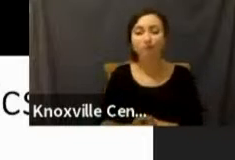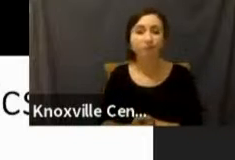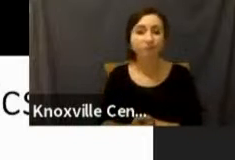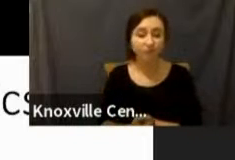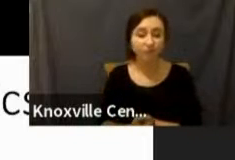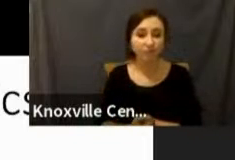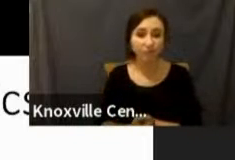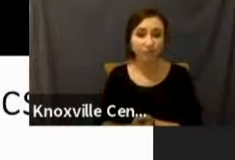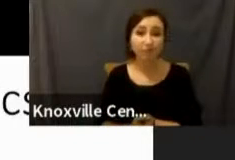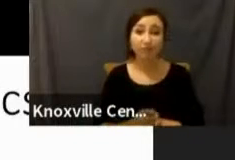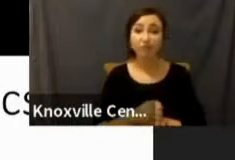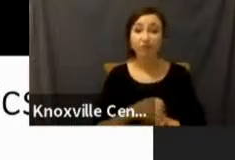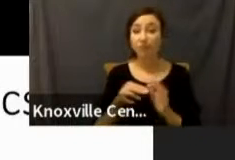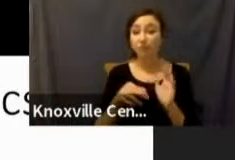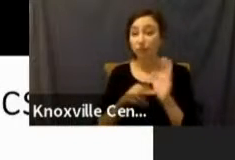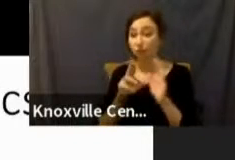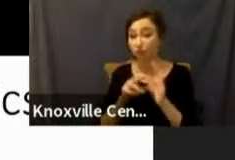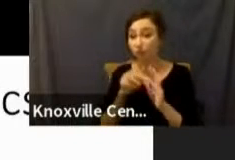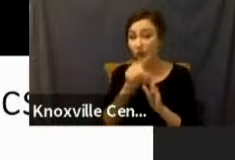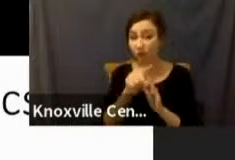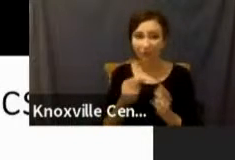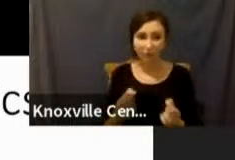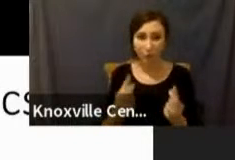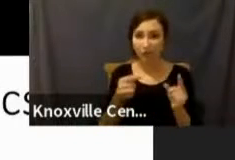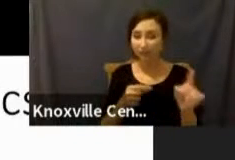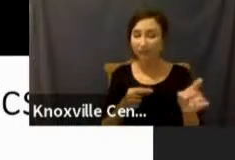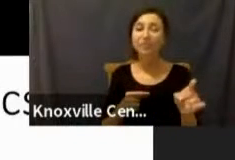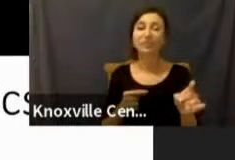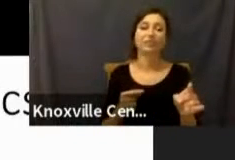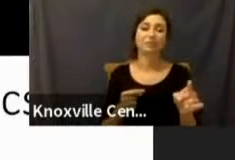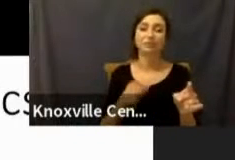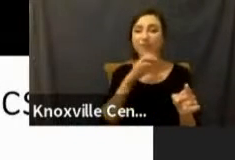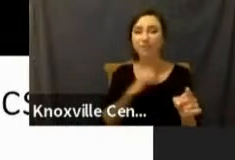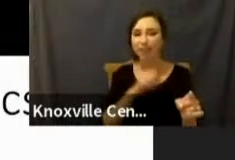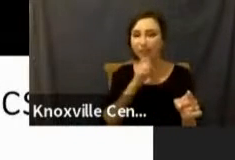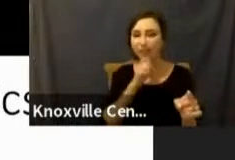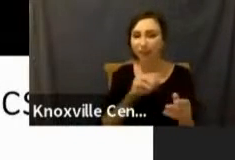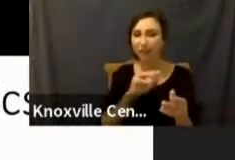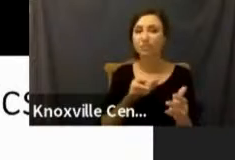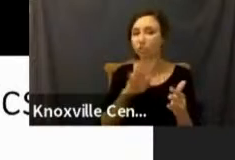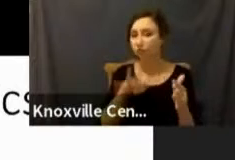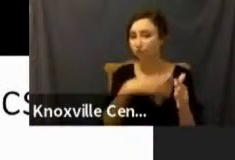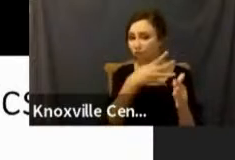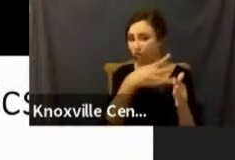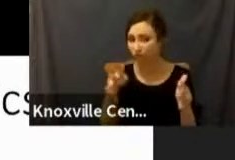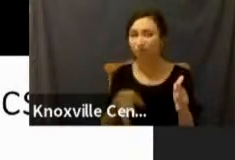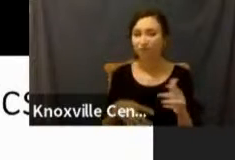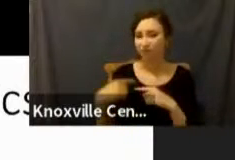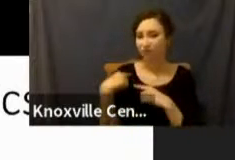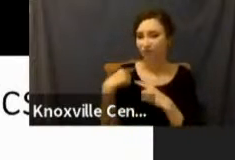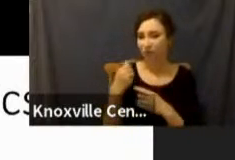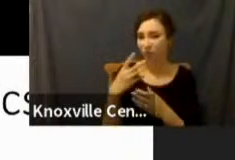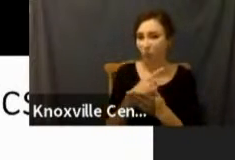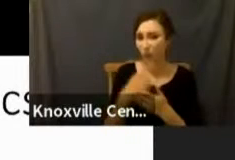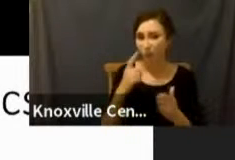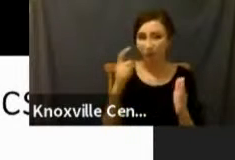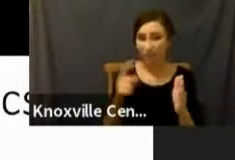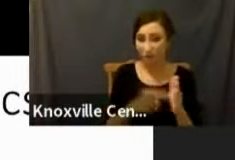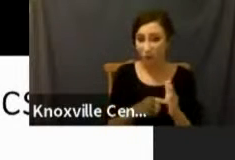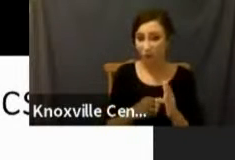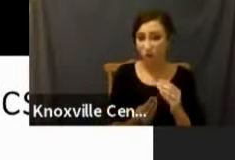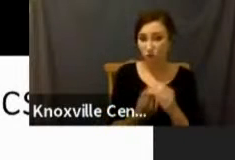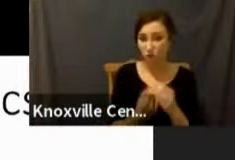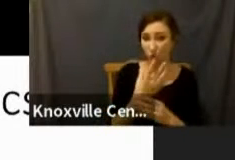Let's kind of go through this just a bit, the age demographics. So unlike the last few weeks, now what we see is that the case growth is increasing